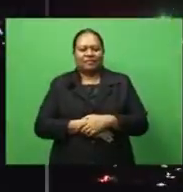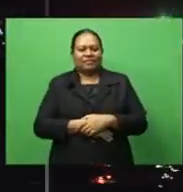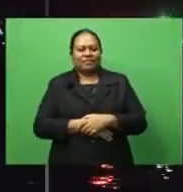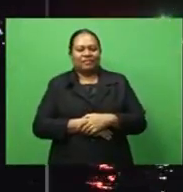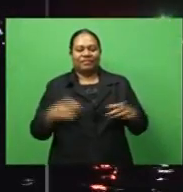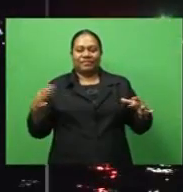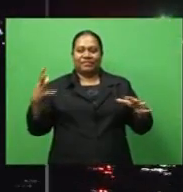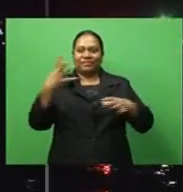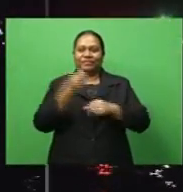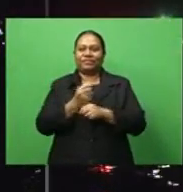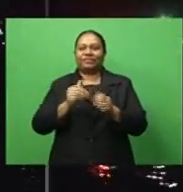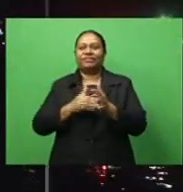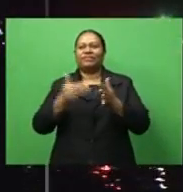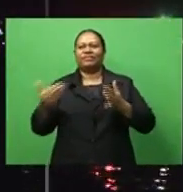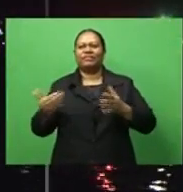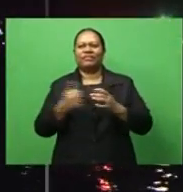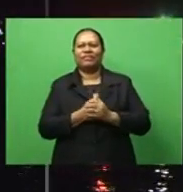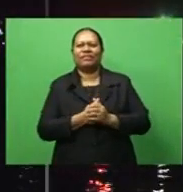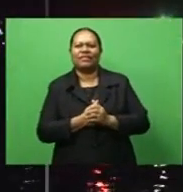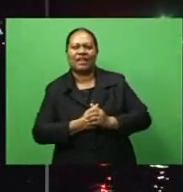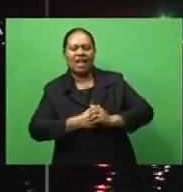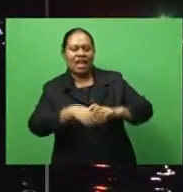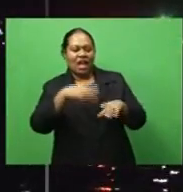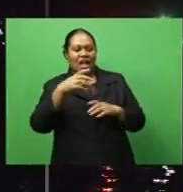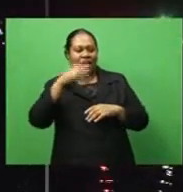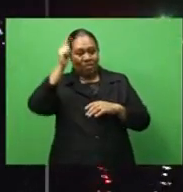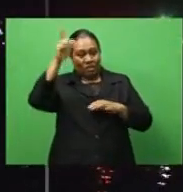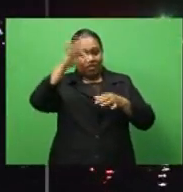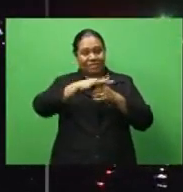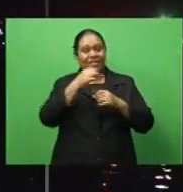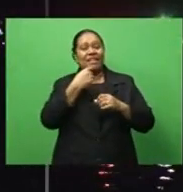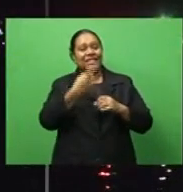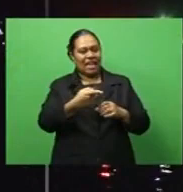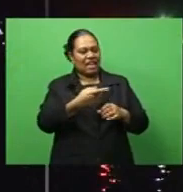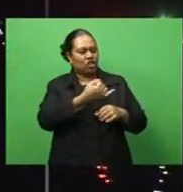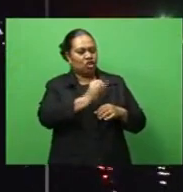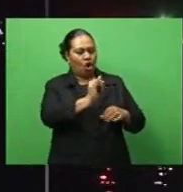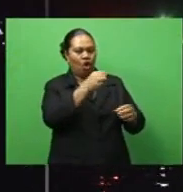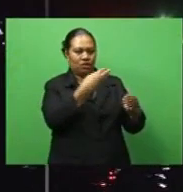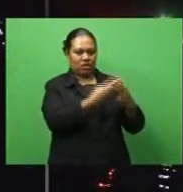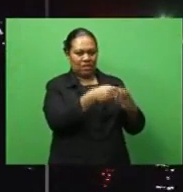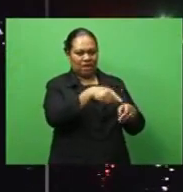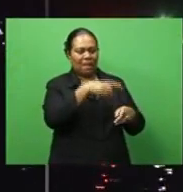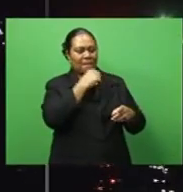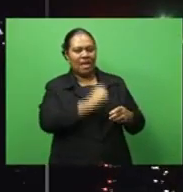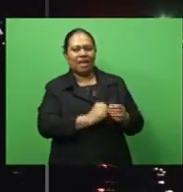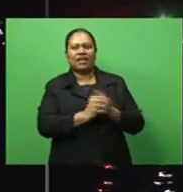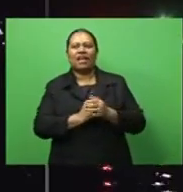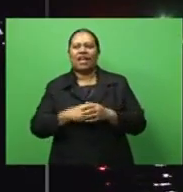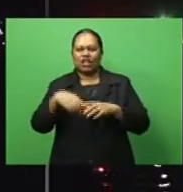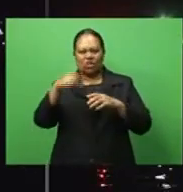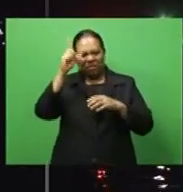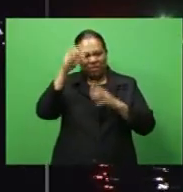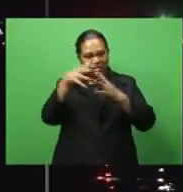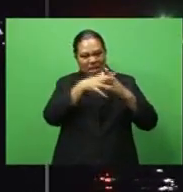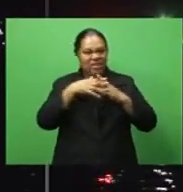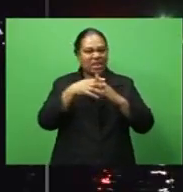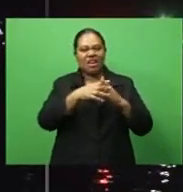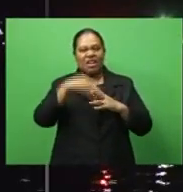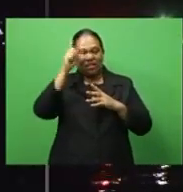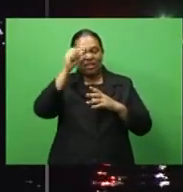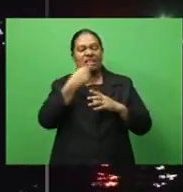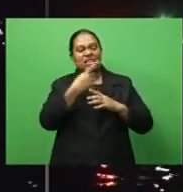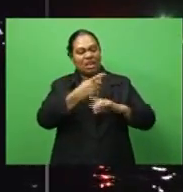Recapping the main stories for tonight, Nawaikula is incorrect, says Sanim. Fijians in the US claim racism amidst